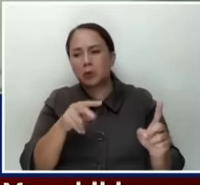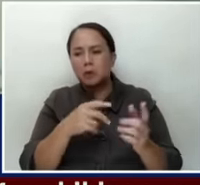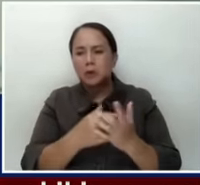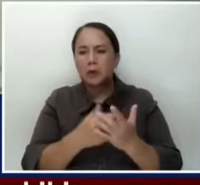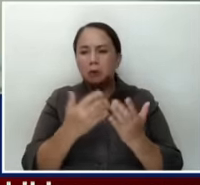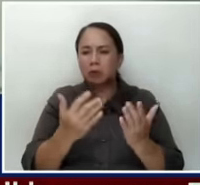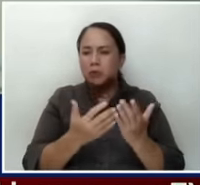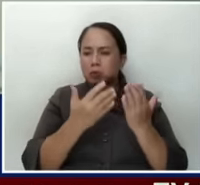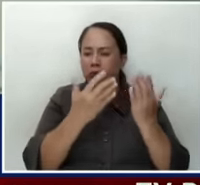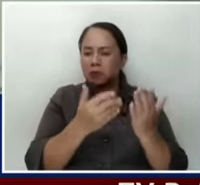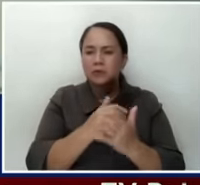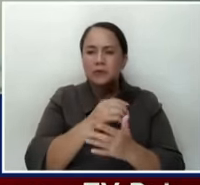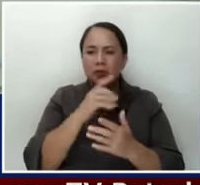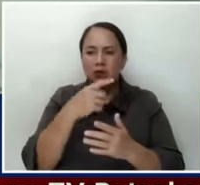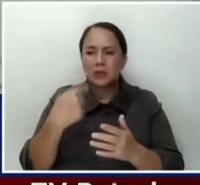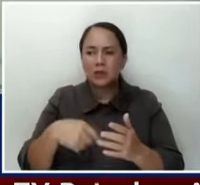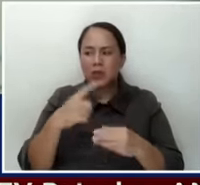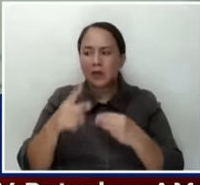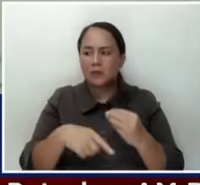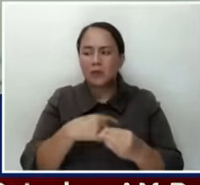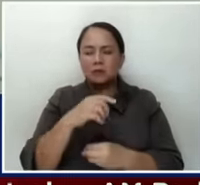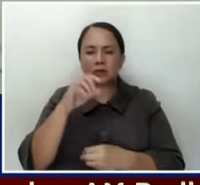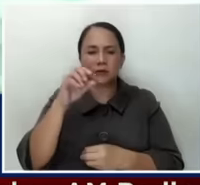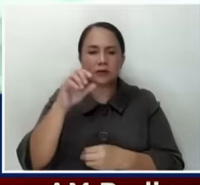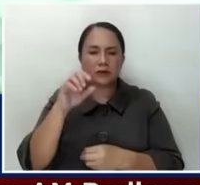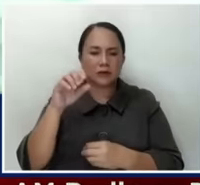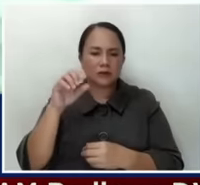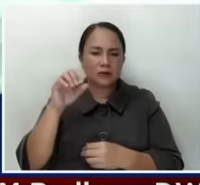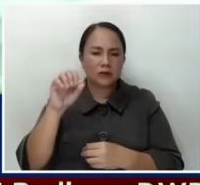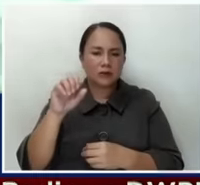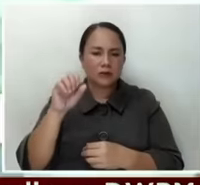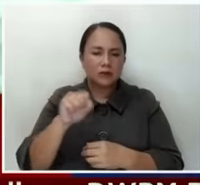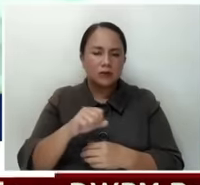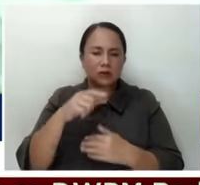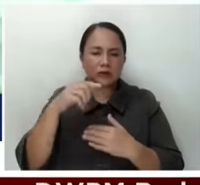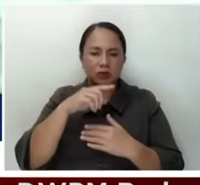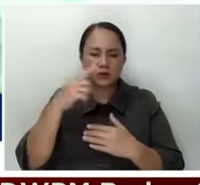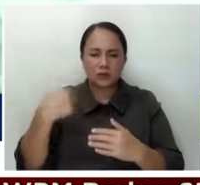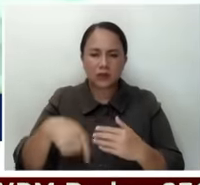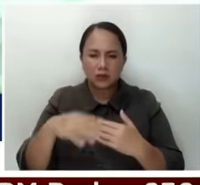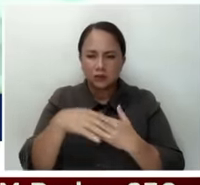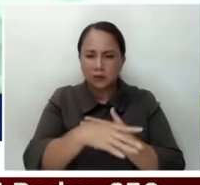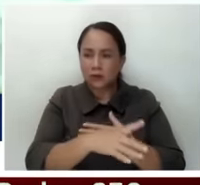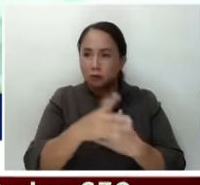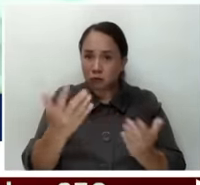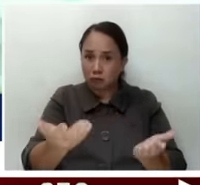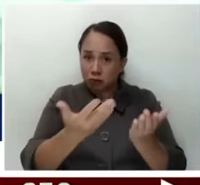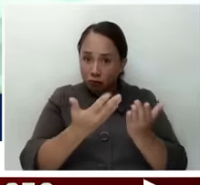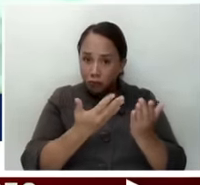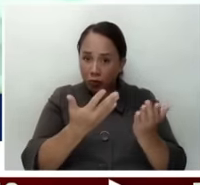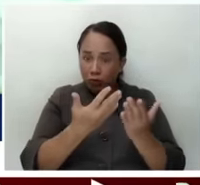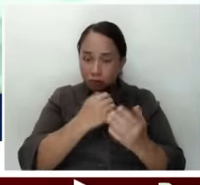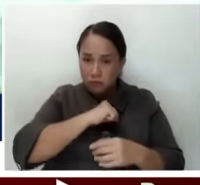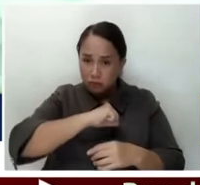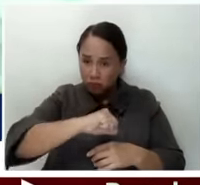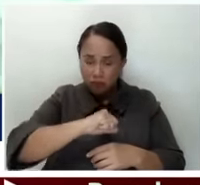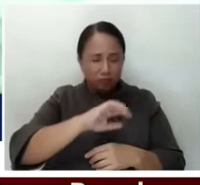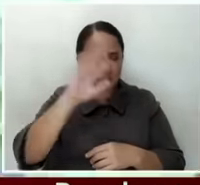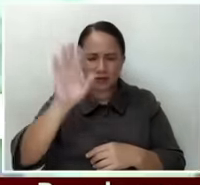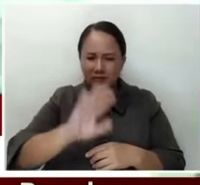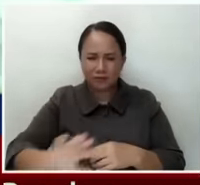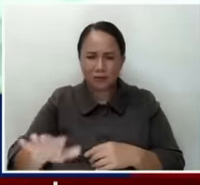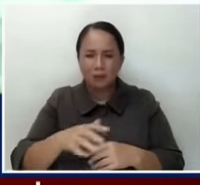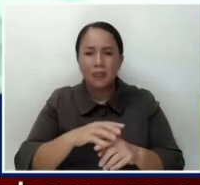China hinggil sa issue sa South China Sea. We have not rejected any proposals that China has made to us.